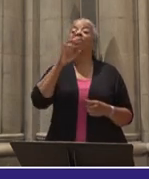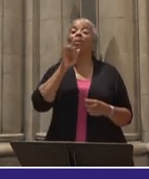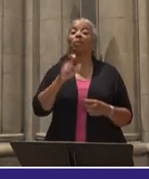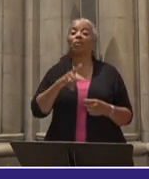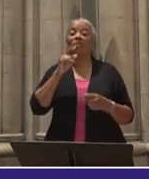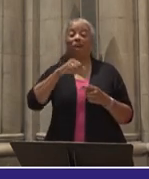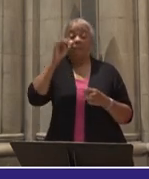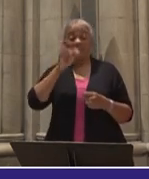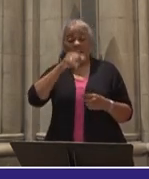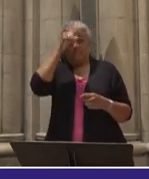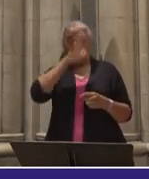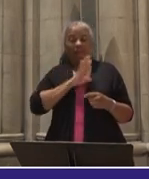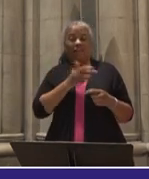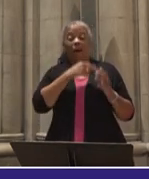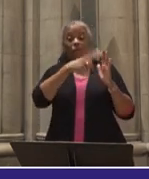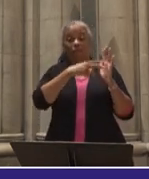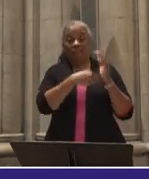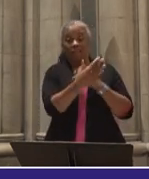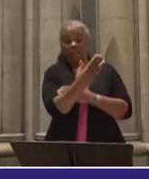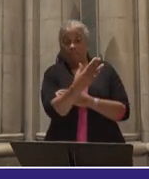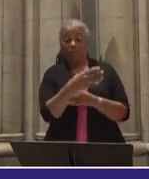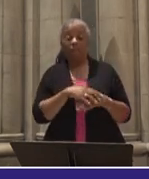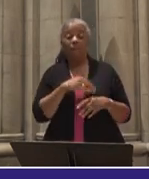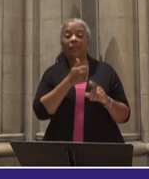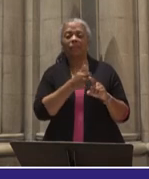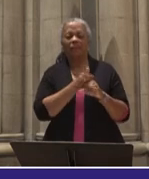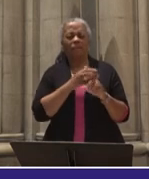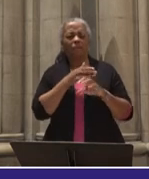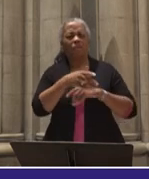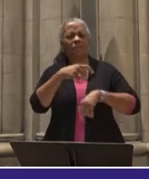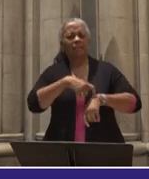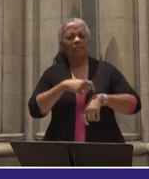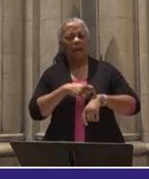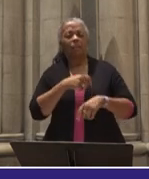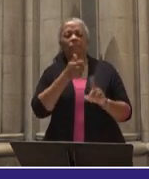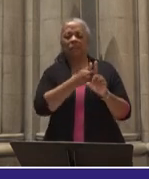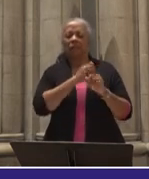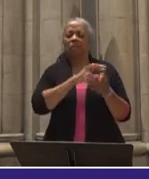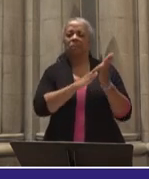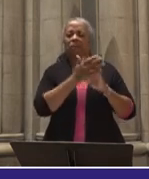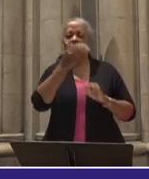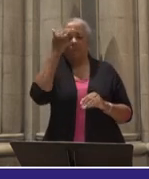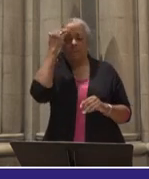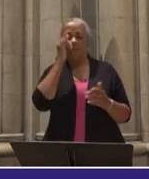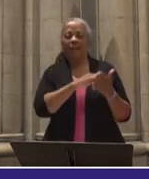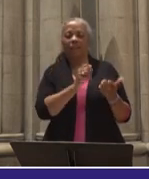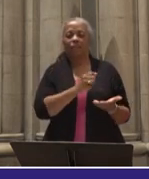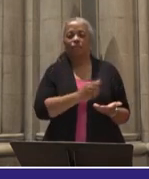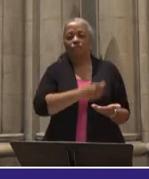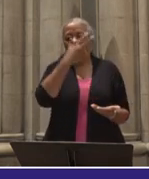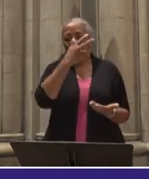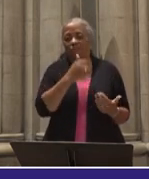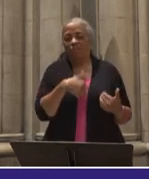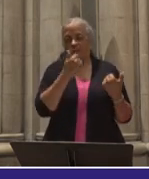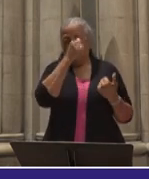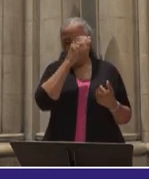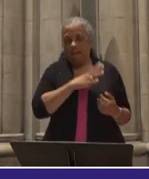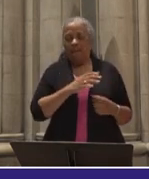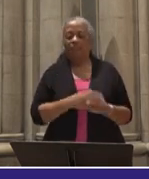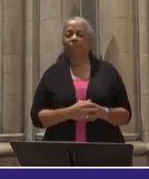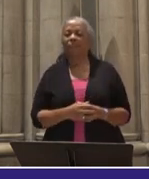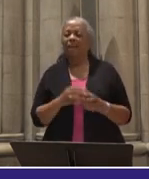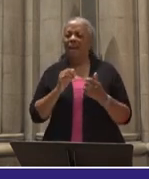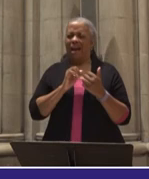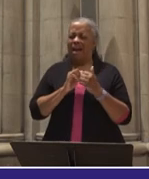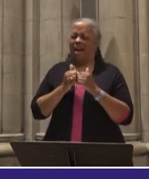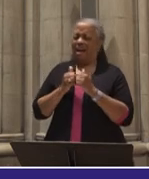man in our gospel reading this morning, who over time has come to be known to us as the rich young man. How,